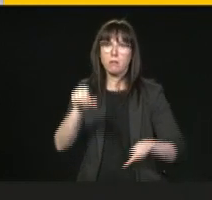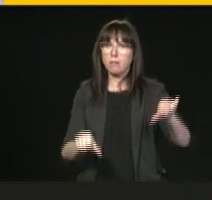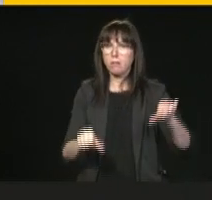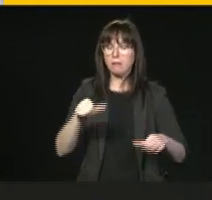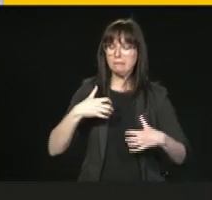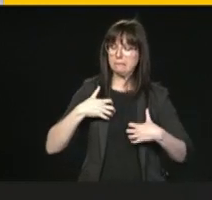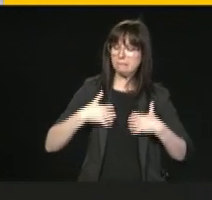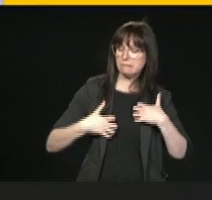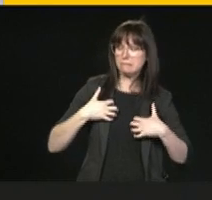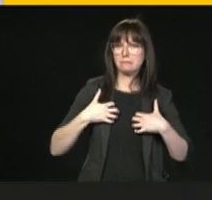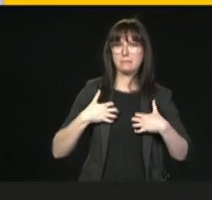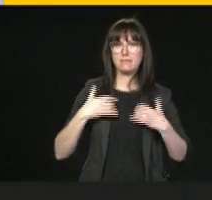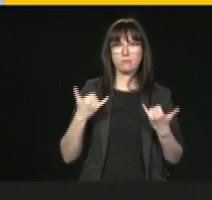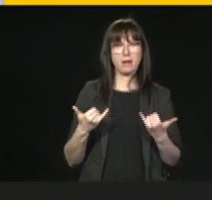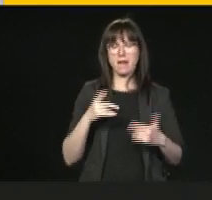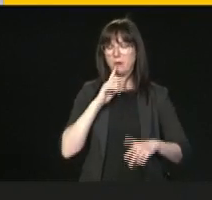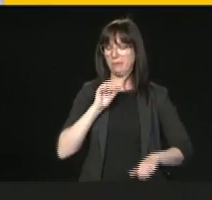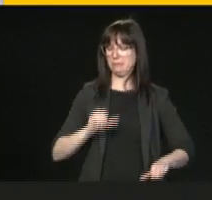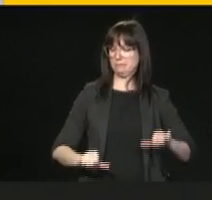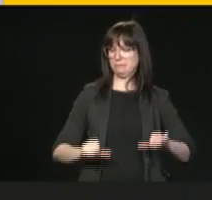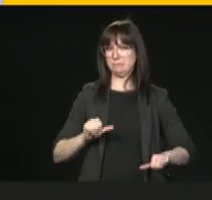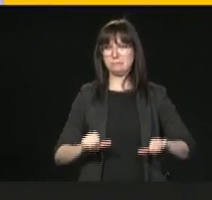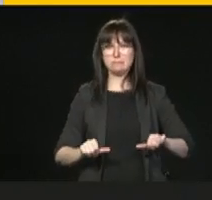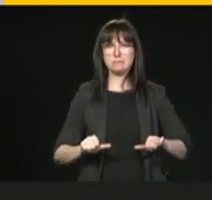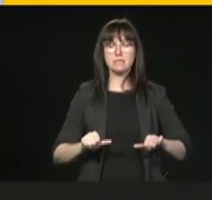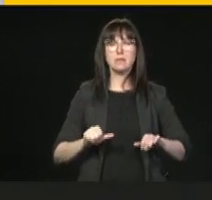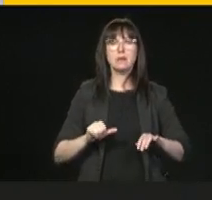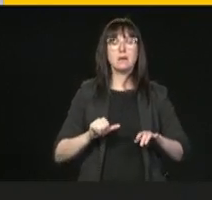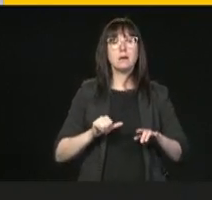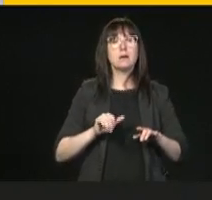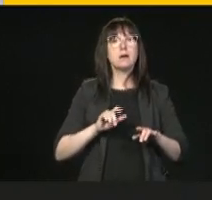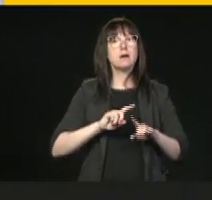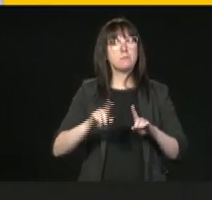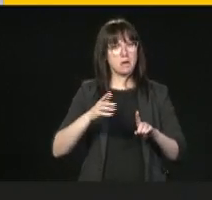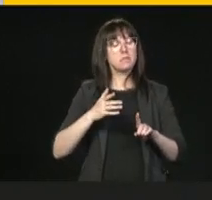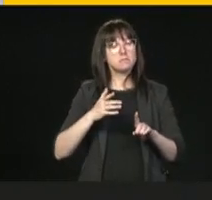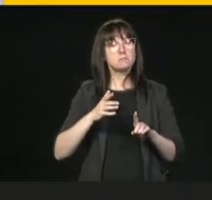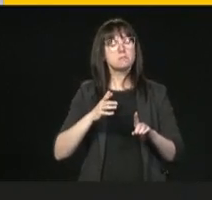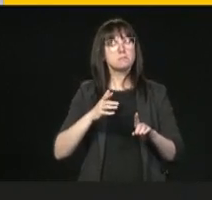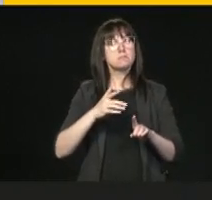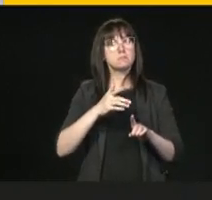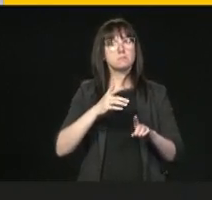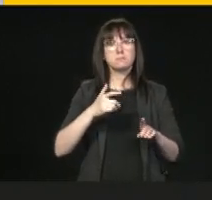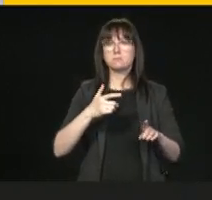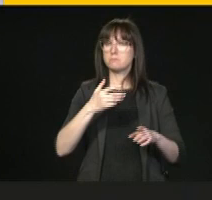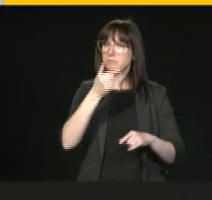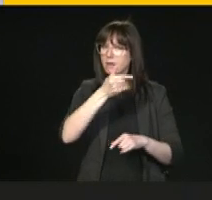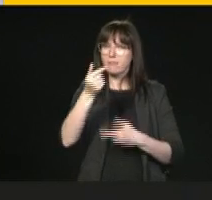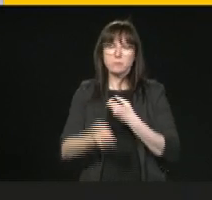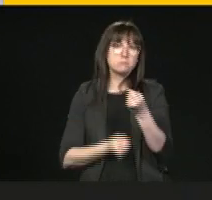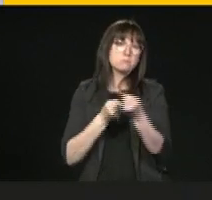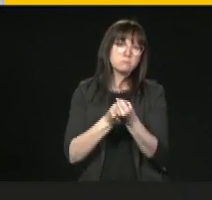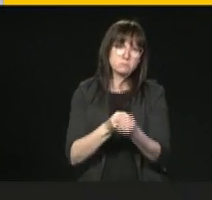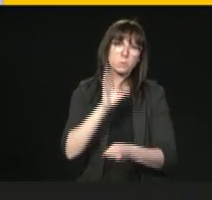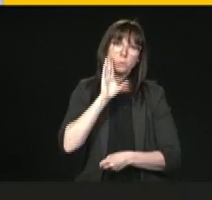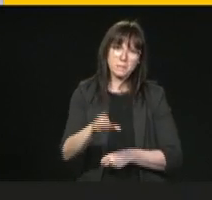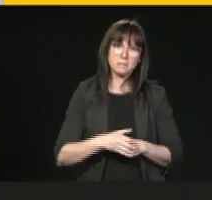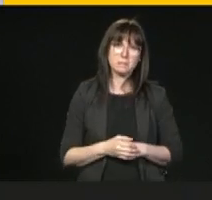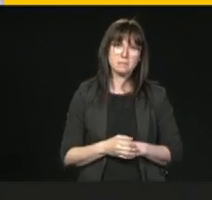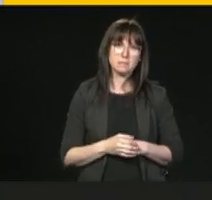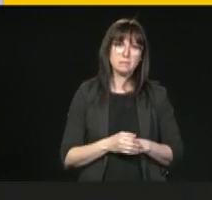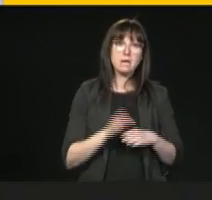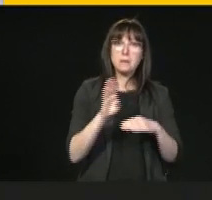These are uncertain times, but my message to you today is we're going to be here for you. Small